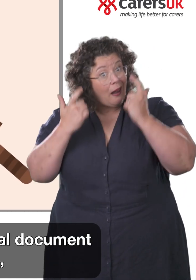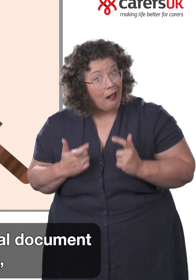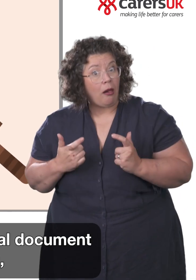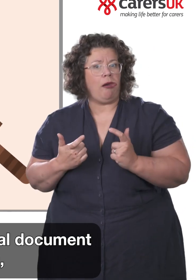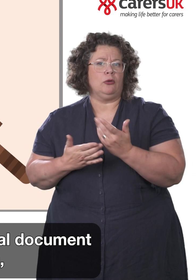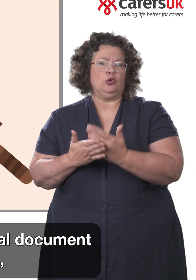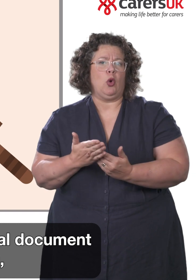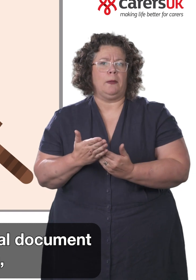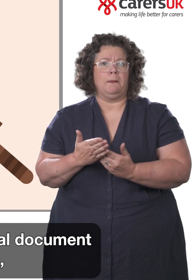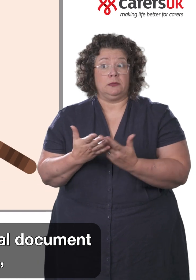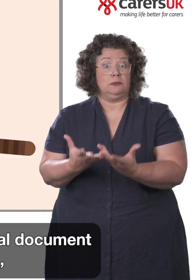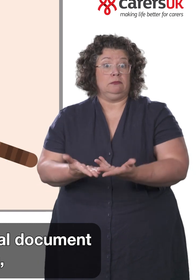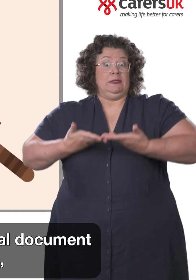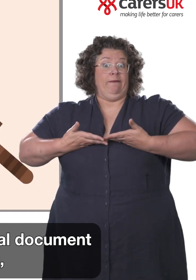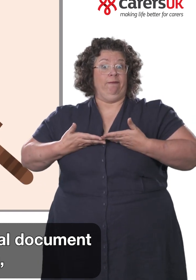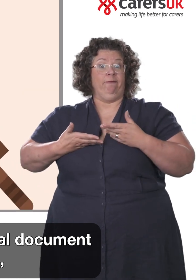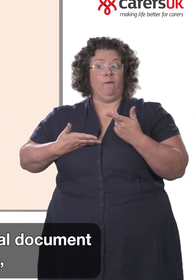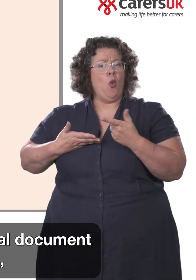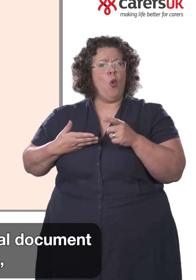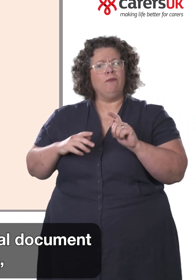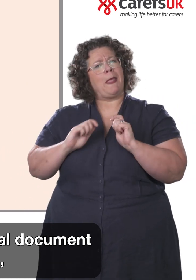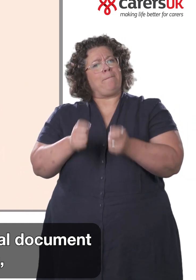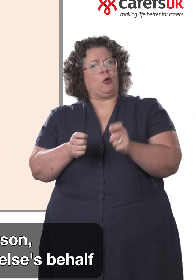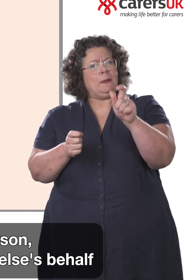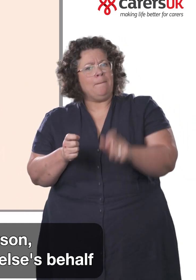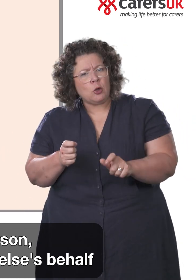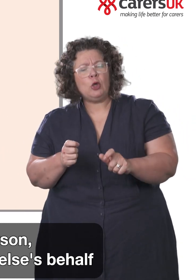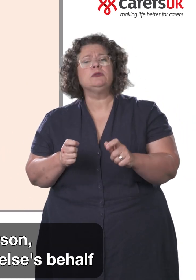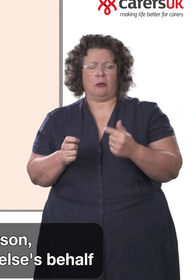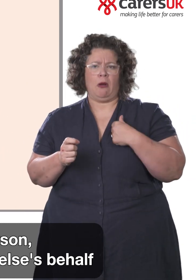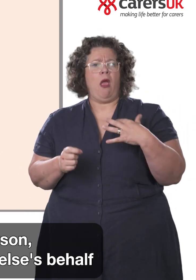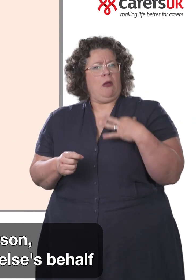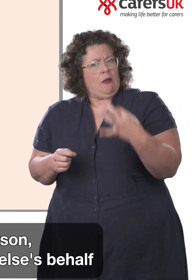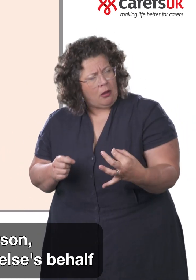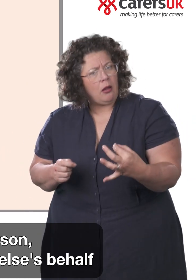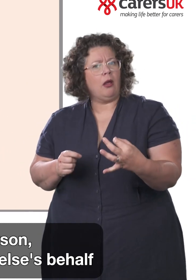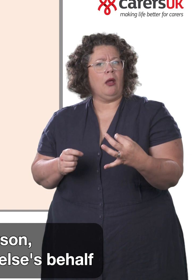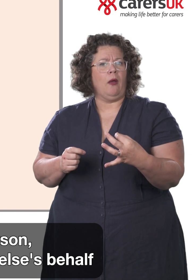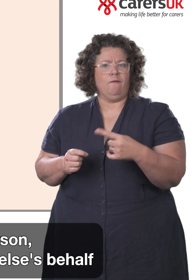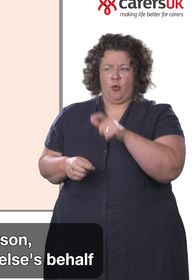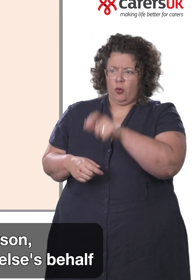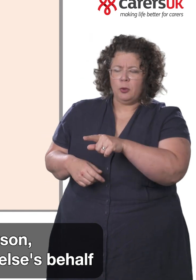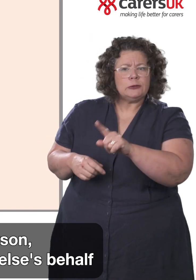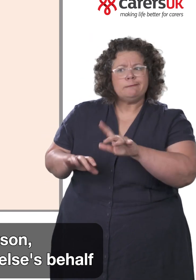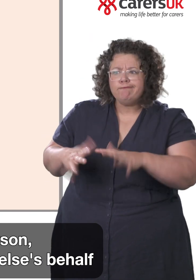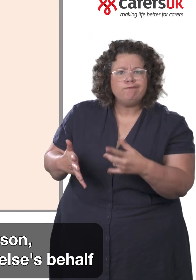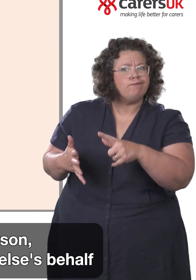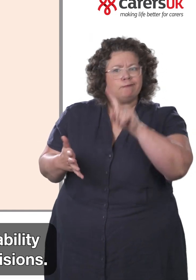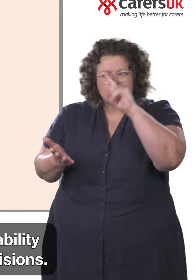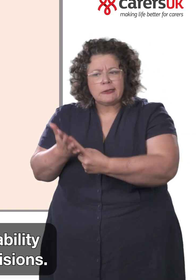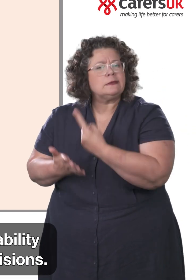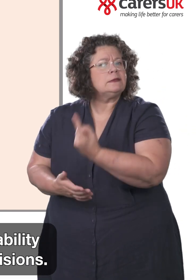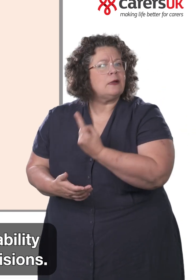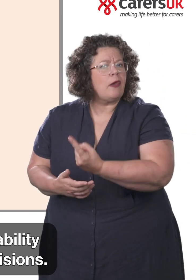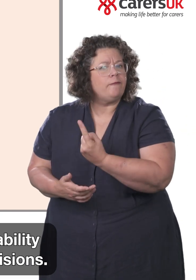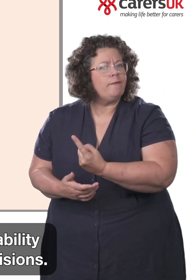A power of attorney is a legal document that will give you, or the appointed person, the right to act on someone else's behalf, should